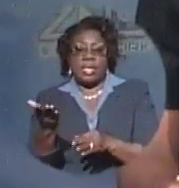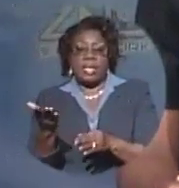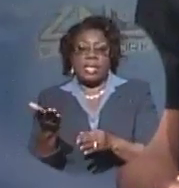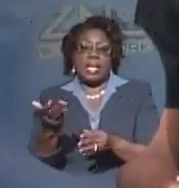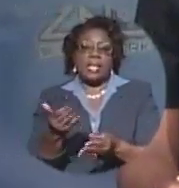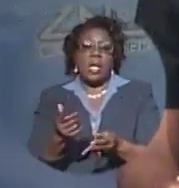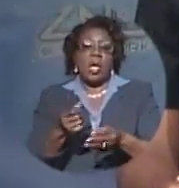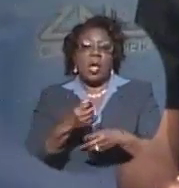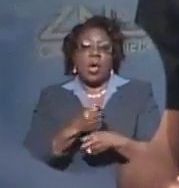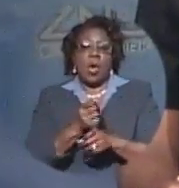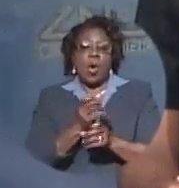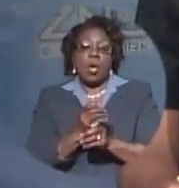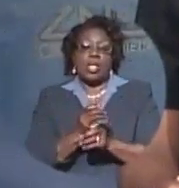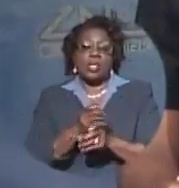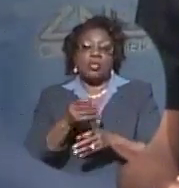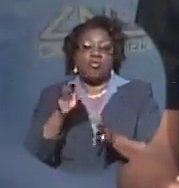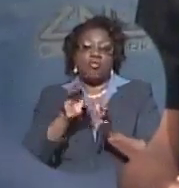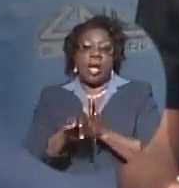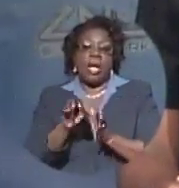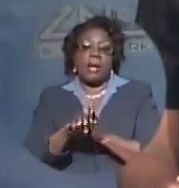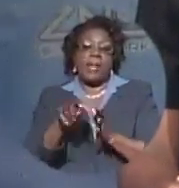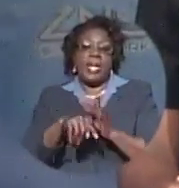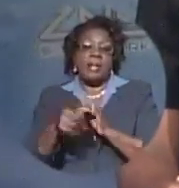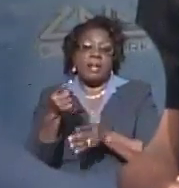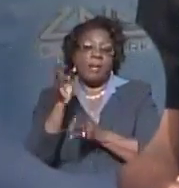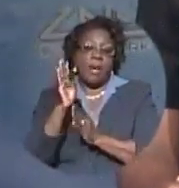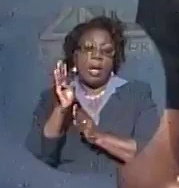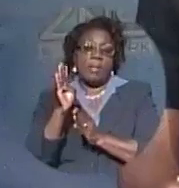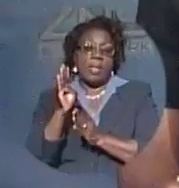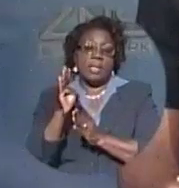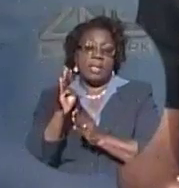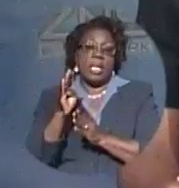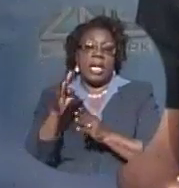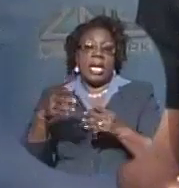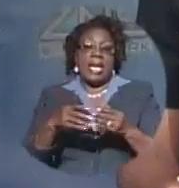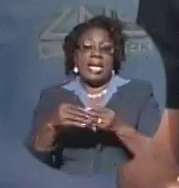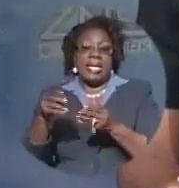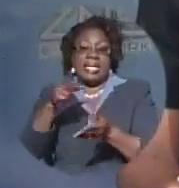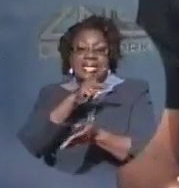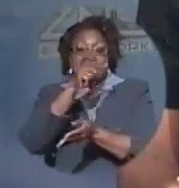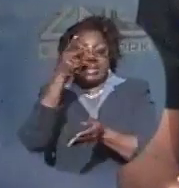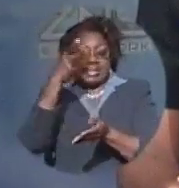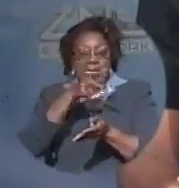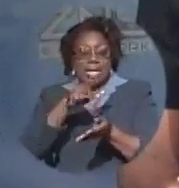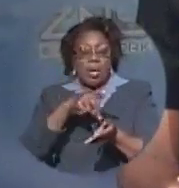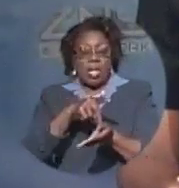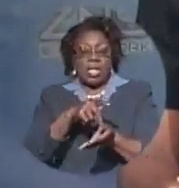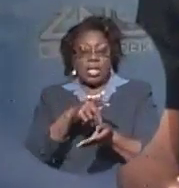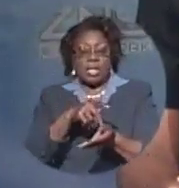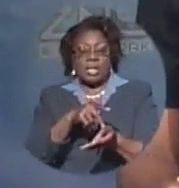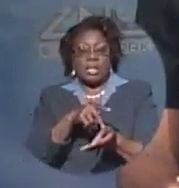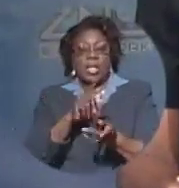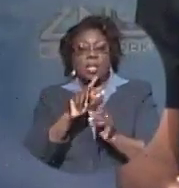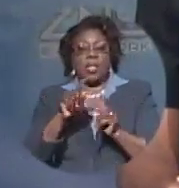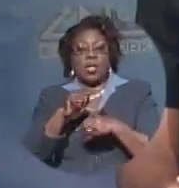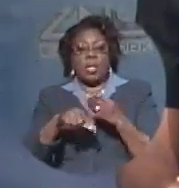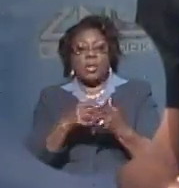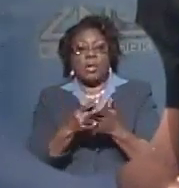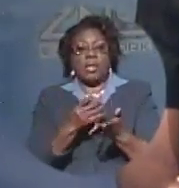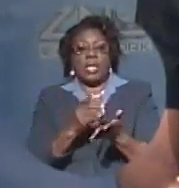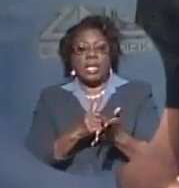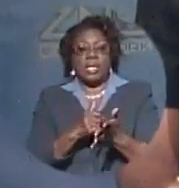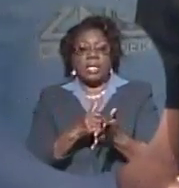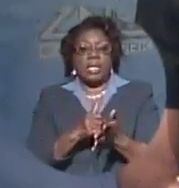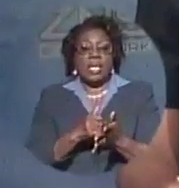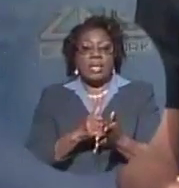in the Bahamas. That according to a leading psychologist who has studied human behavior and what leads to impulsive behavior. He believes